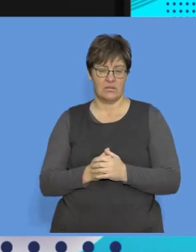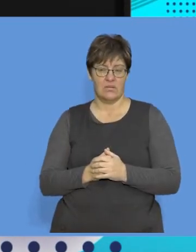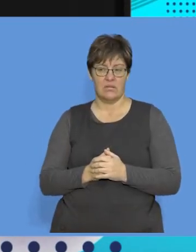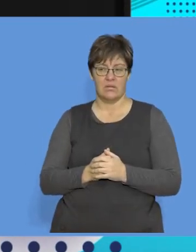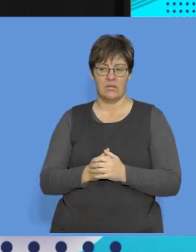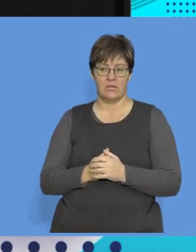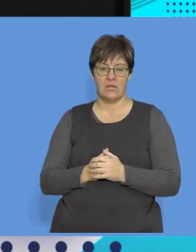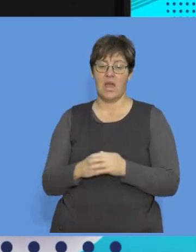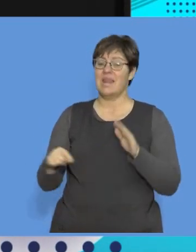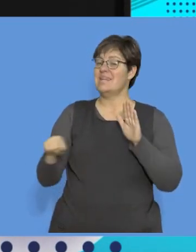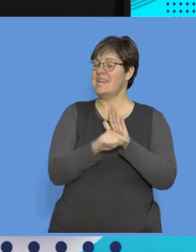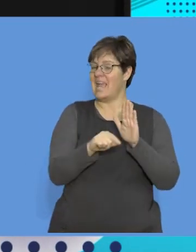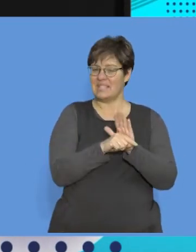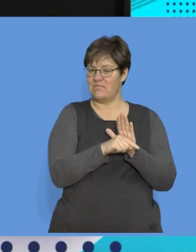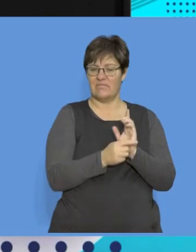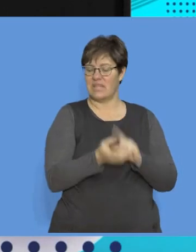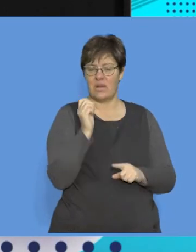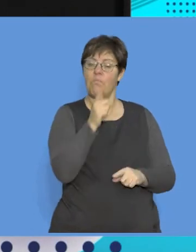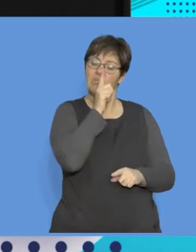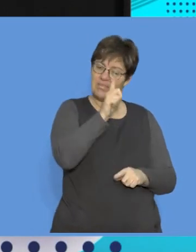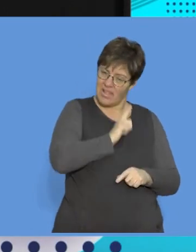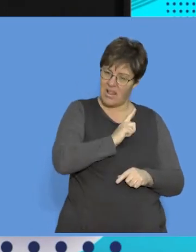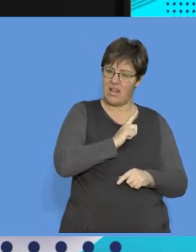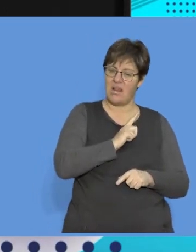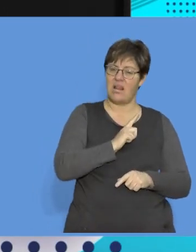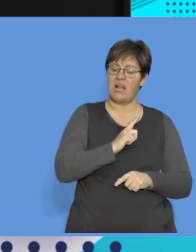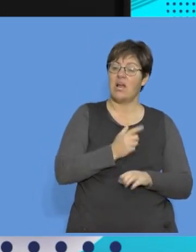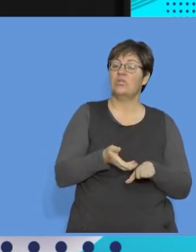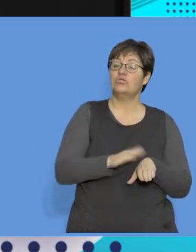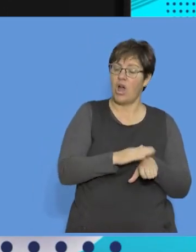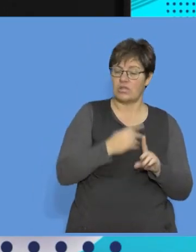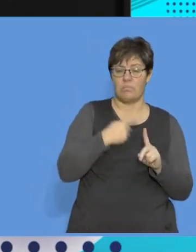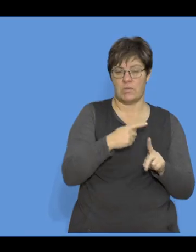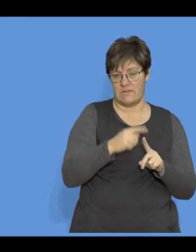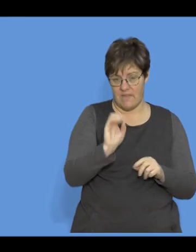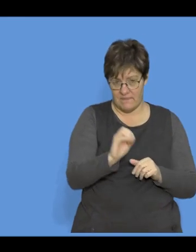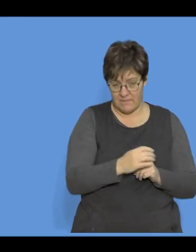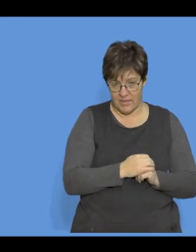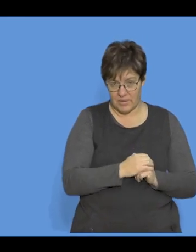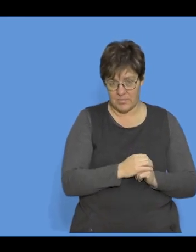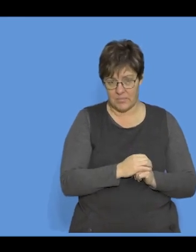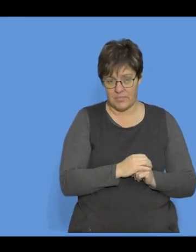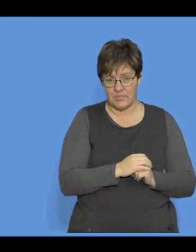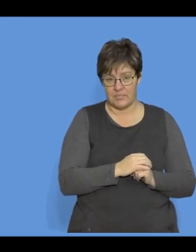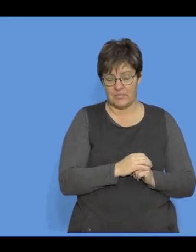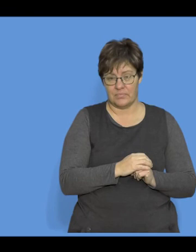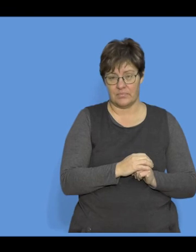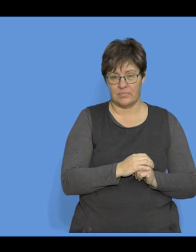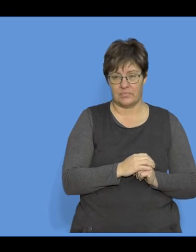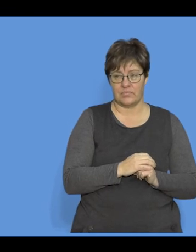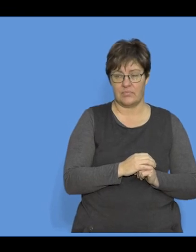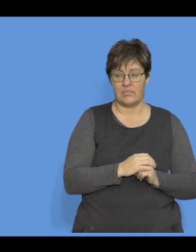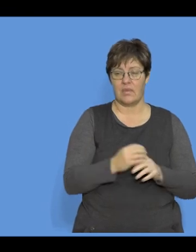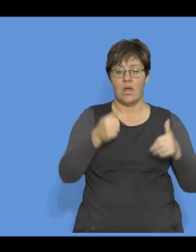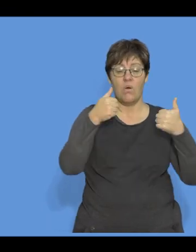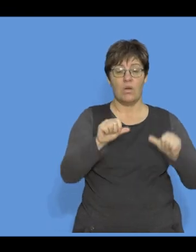the negative square root because we're told the values of the charge are positive. Now, the next question